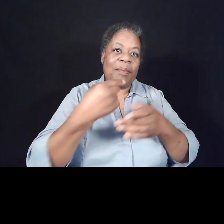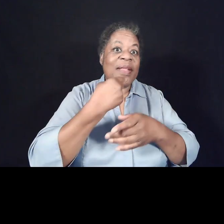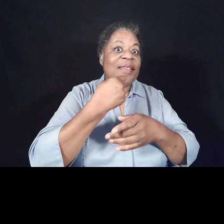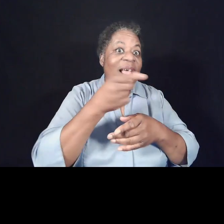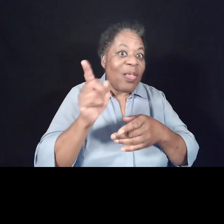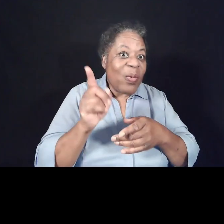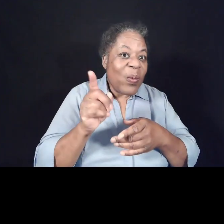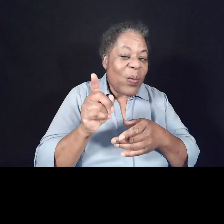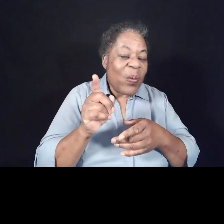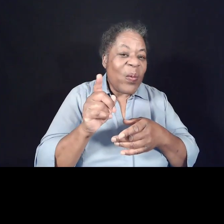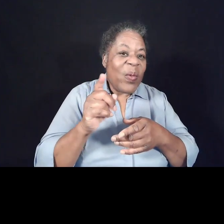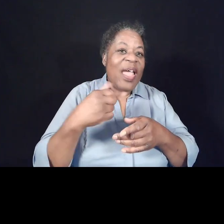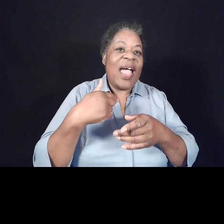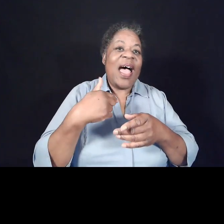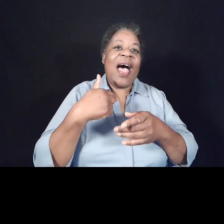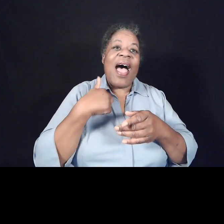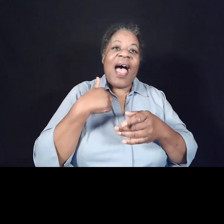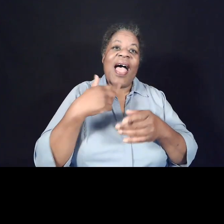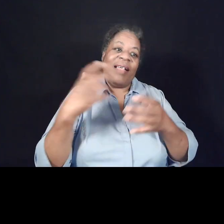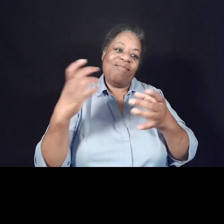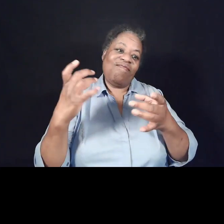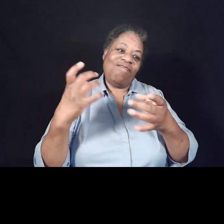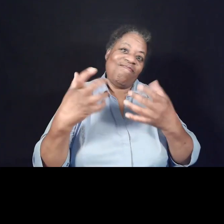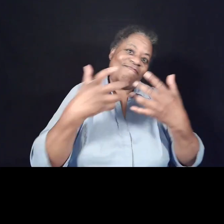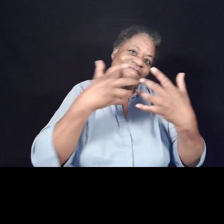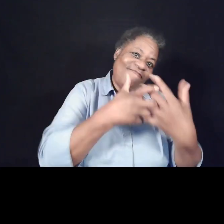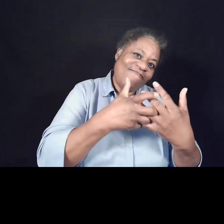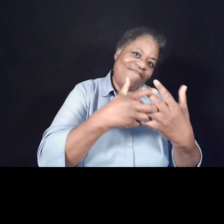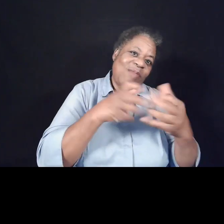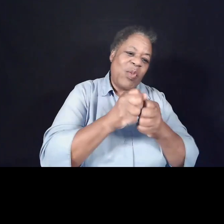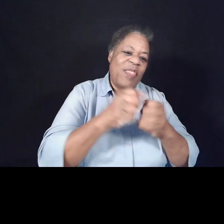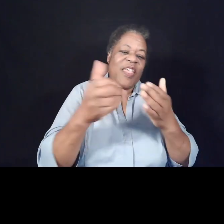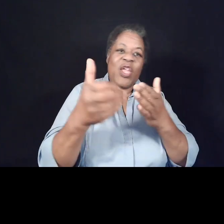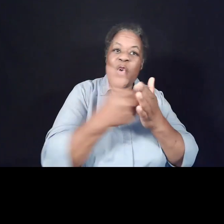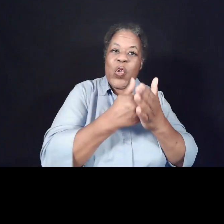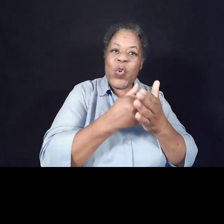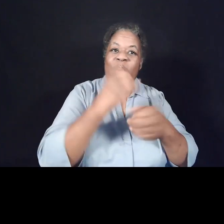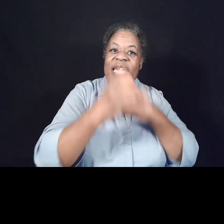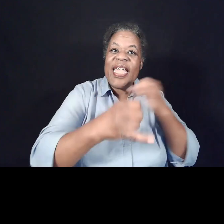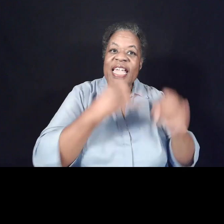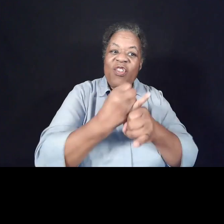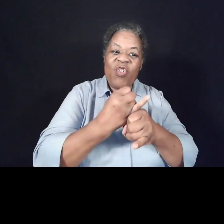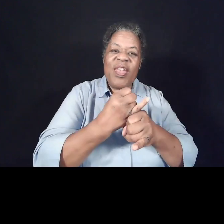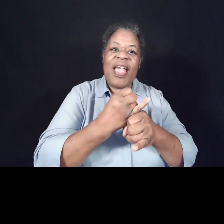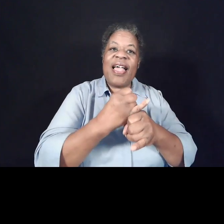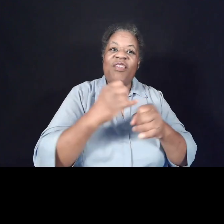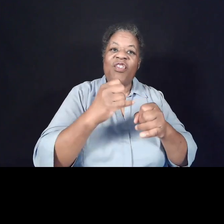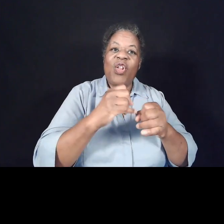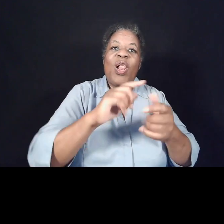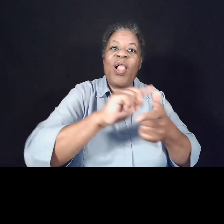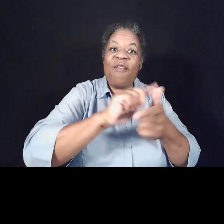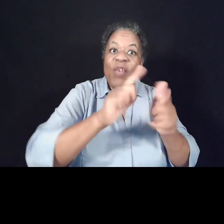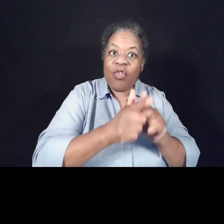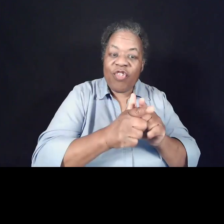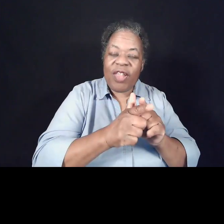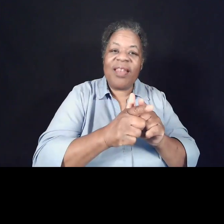up where our new international version translators have landed in their most recent edition.